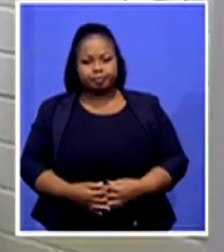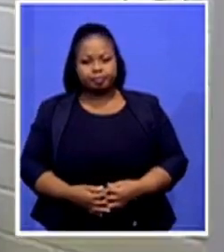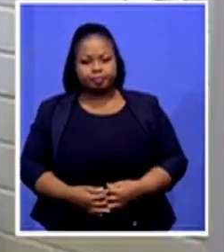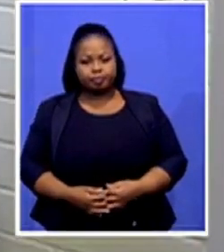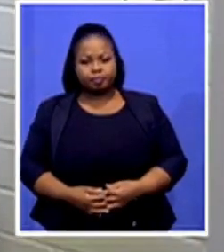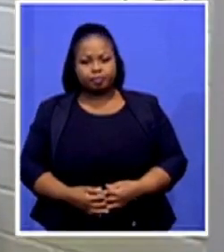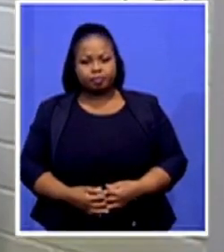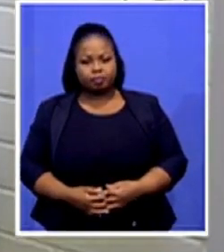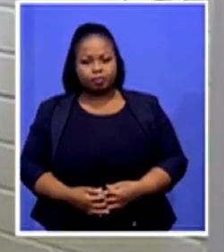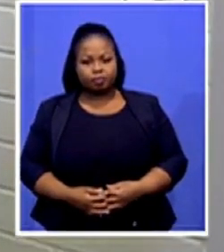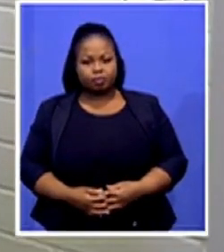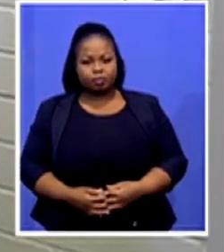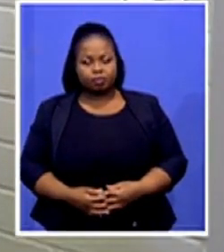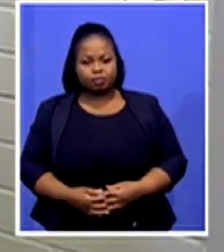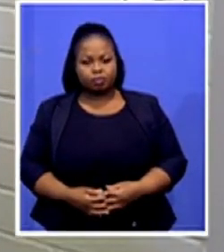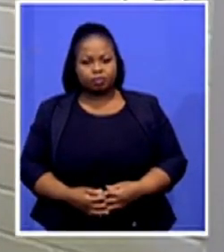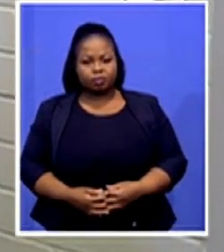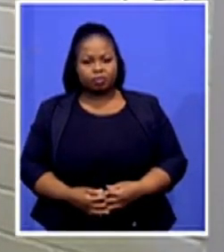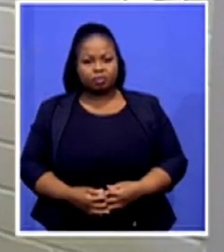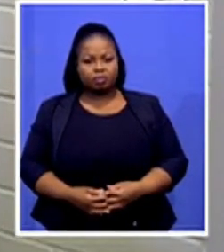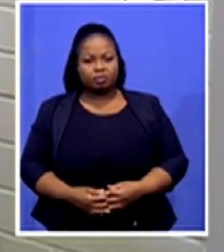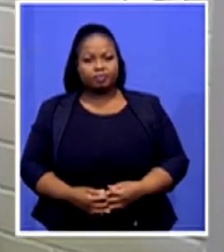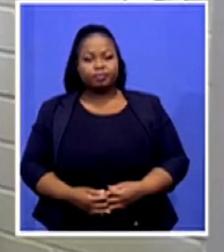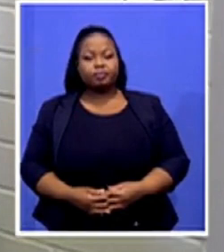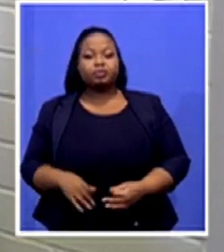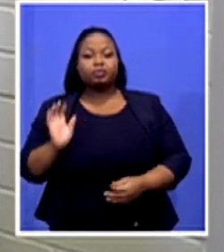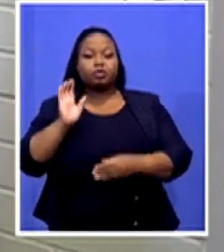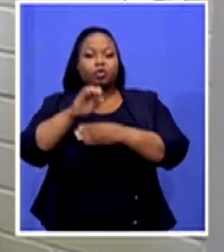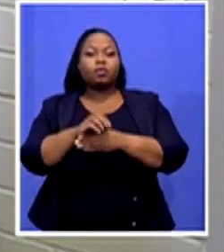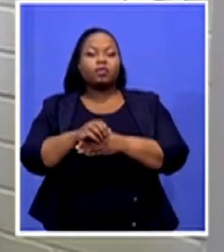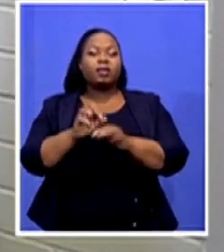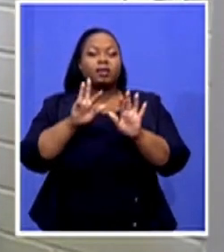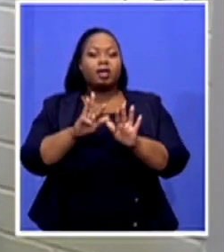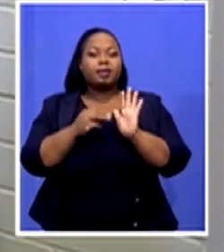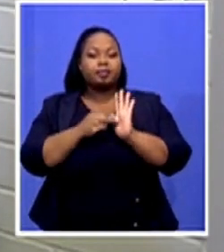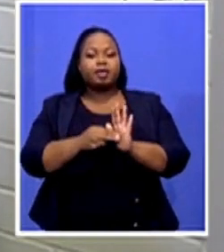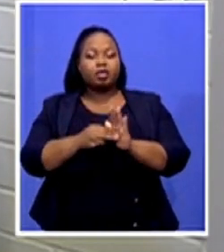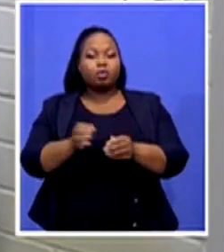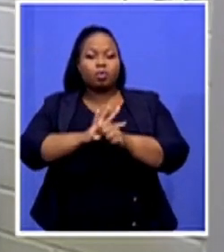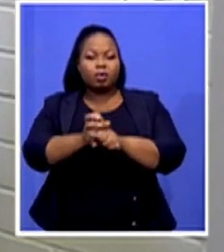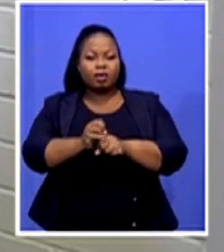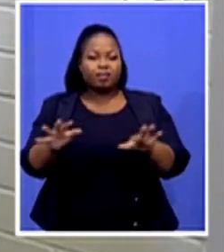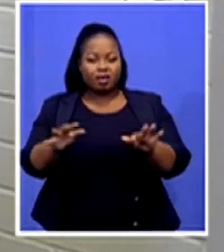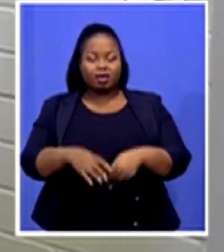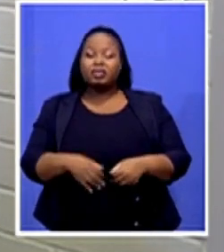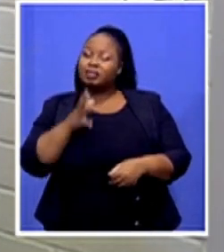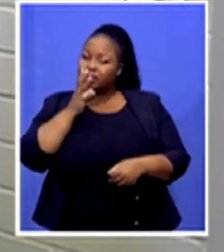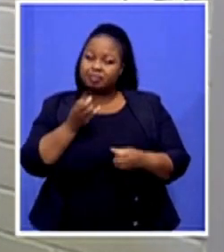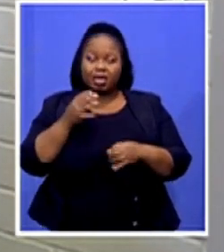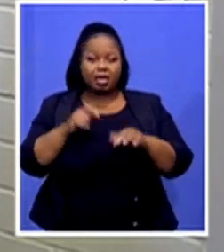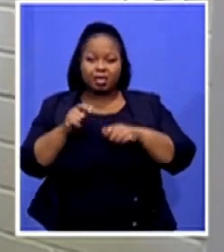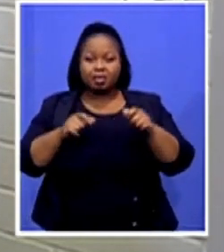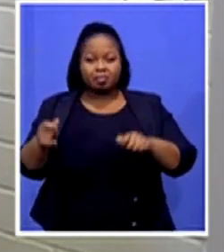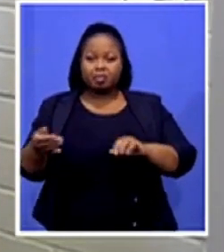With over 9 million coronavirus cases and hundreds of thousands of deaths worldwide, it's a race